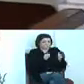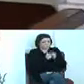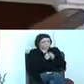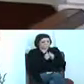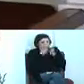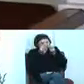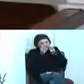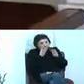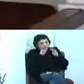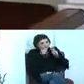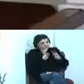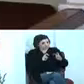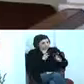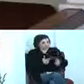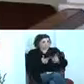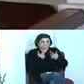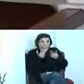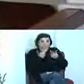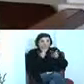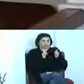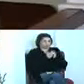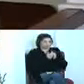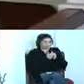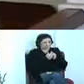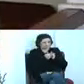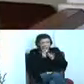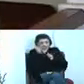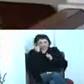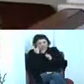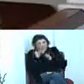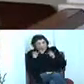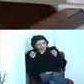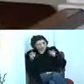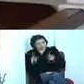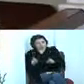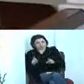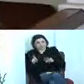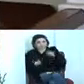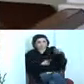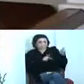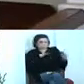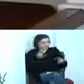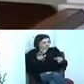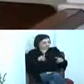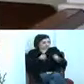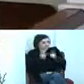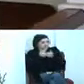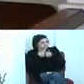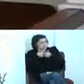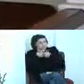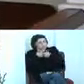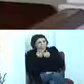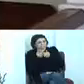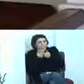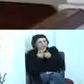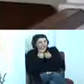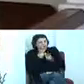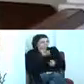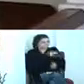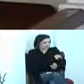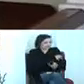life. How we look at opportunities, people, and challenges, and our